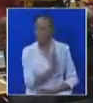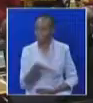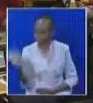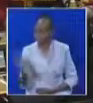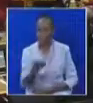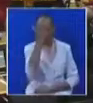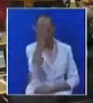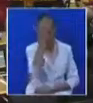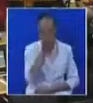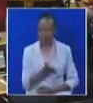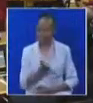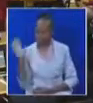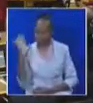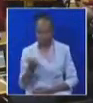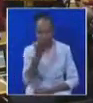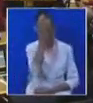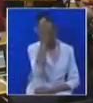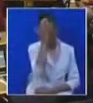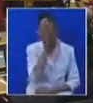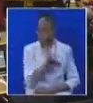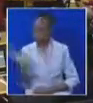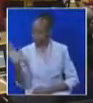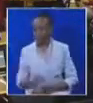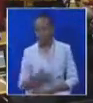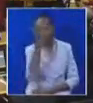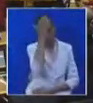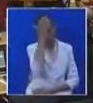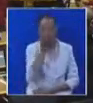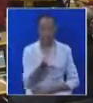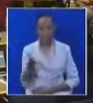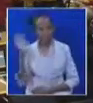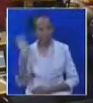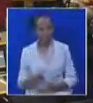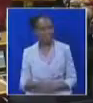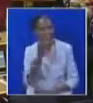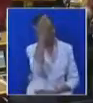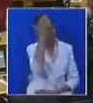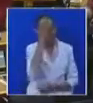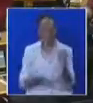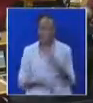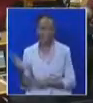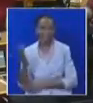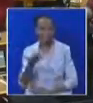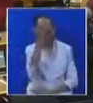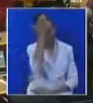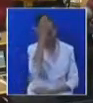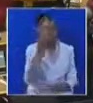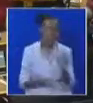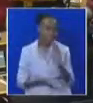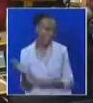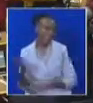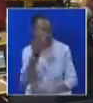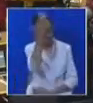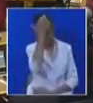must fall. Zubta must fall. Zubta must fall. Zubta must fall. Zubta must fall. Zubta